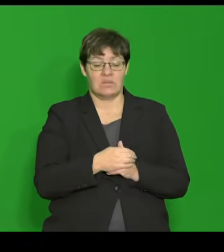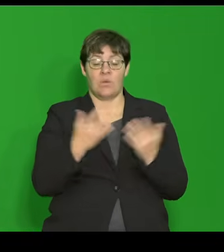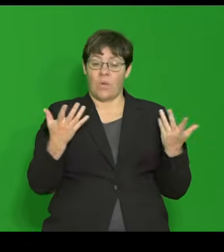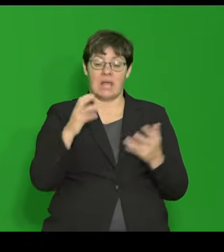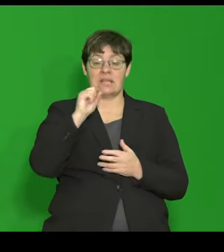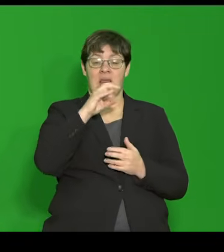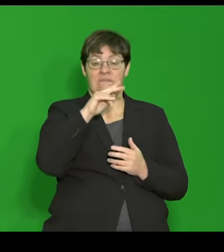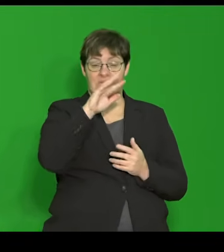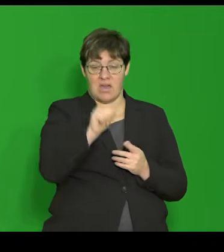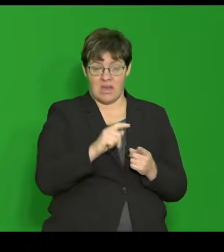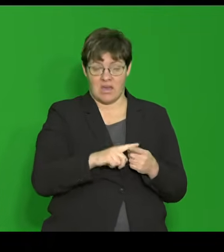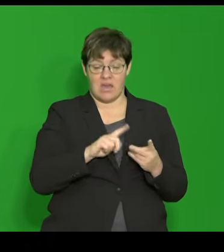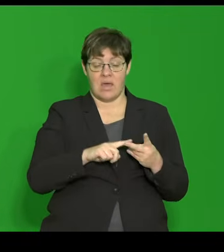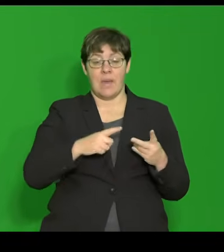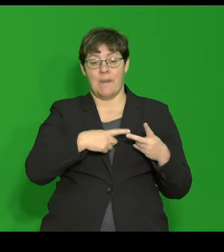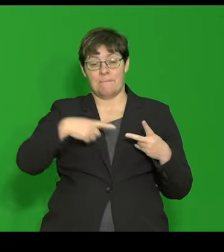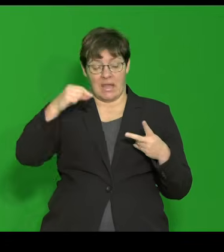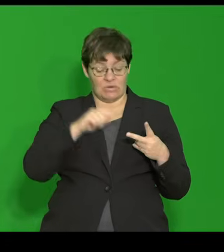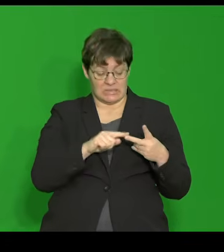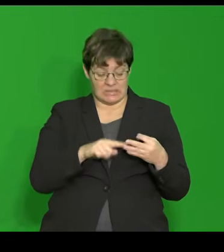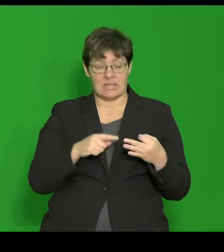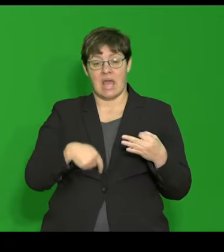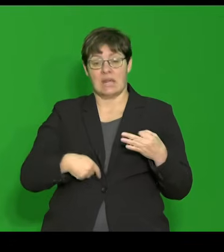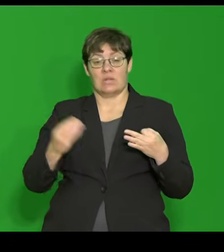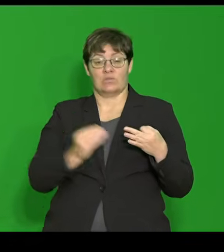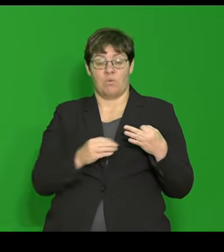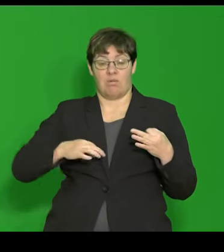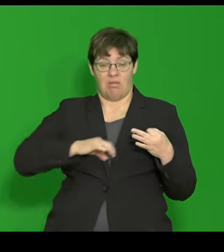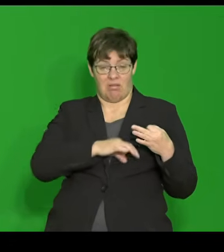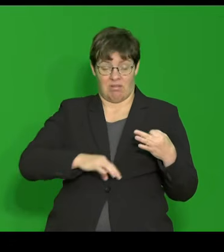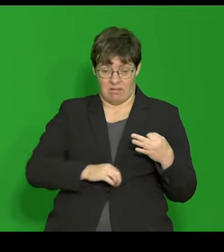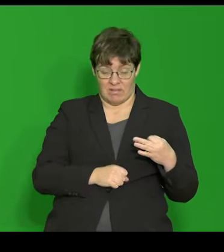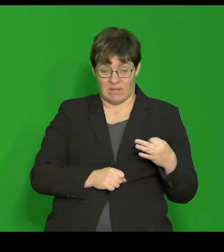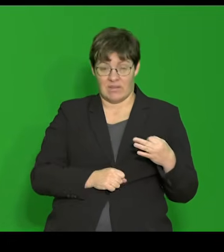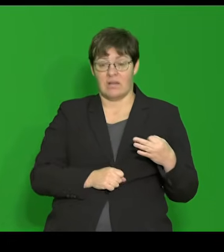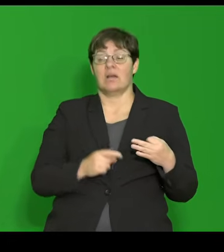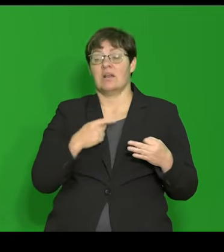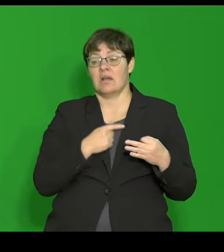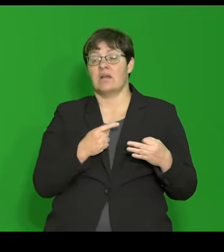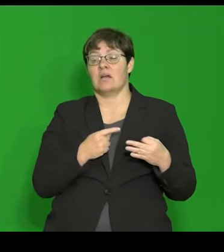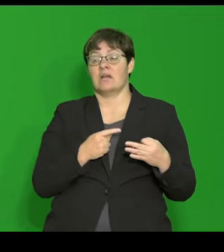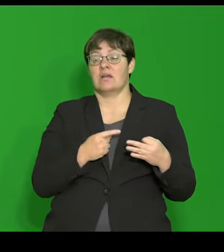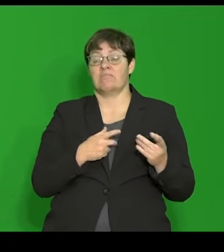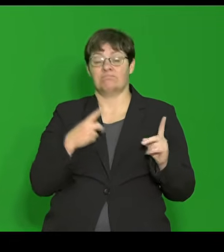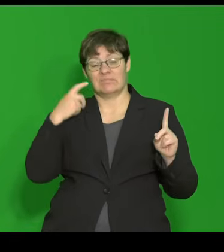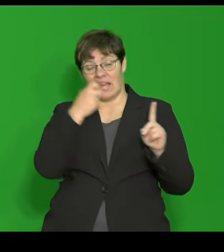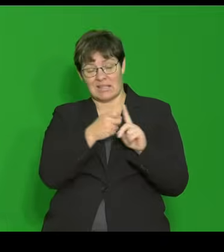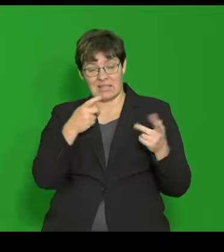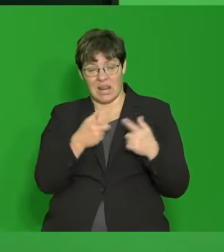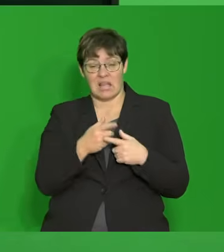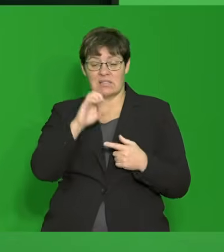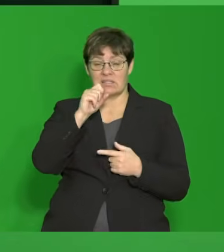the saliva, in the pancreas, as well as from the small intestine. Again, they target your complex carbohydrates such